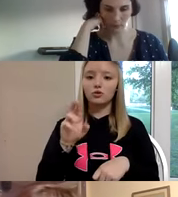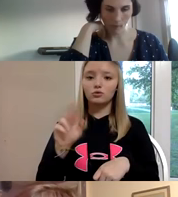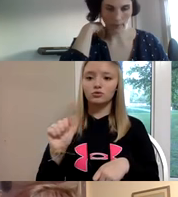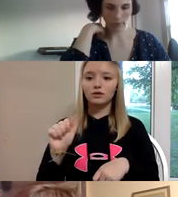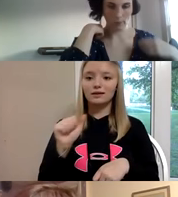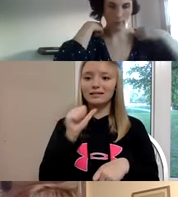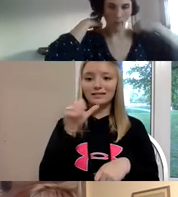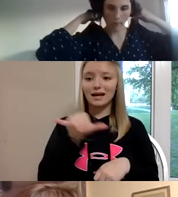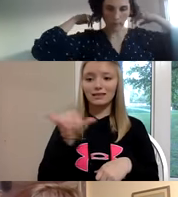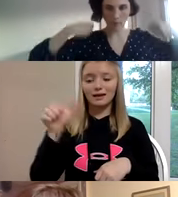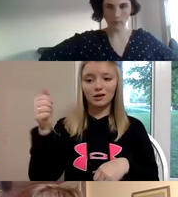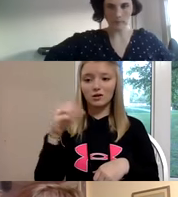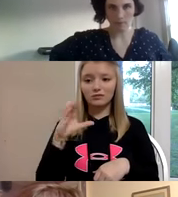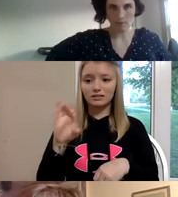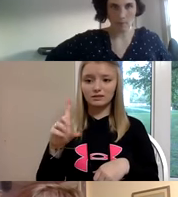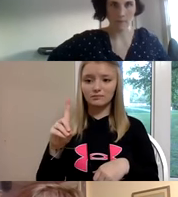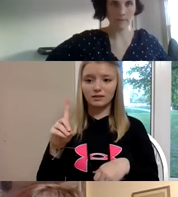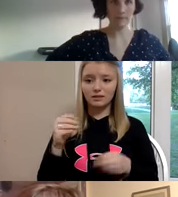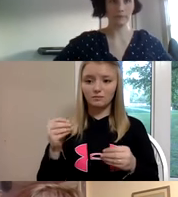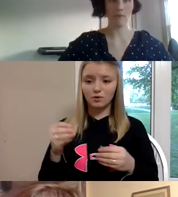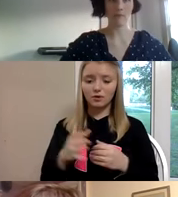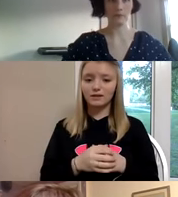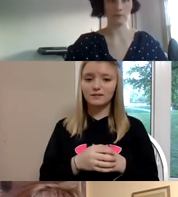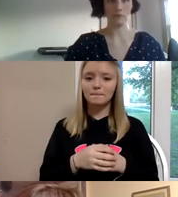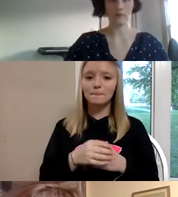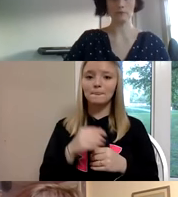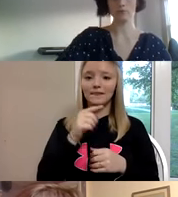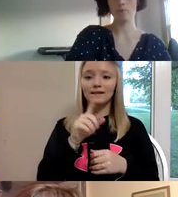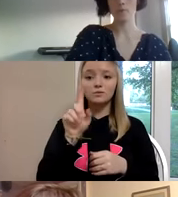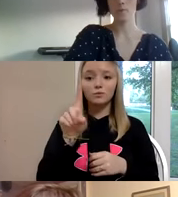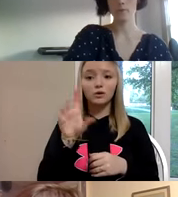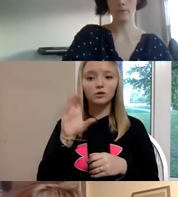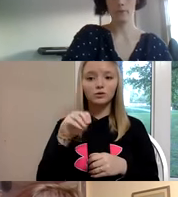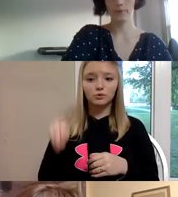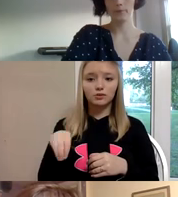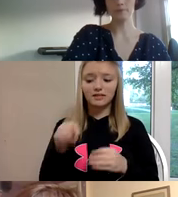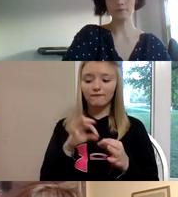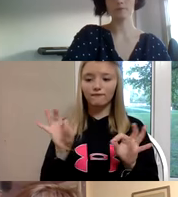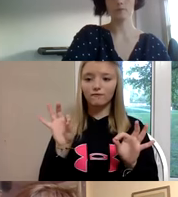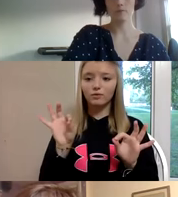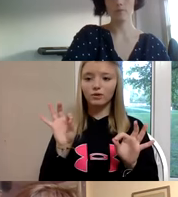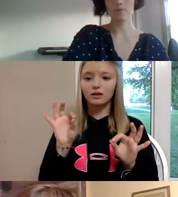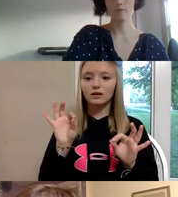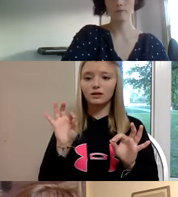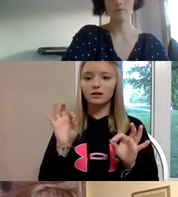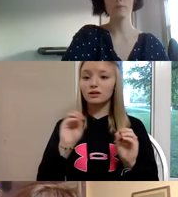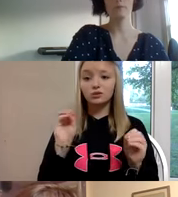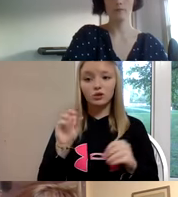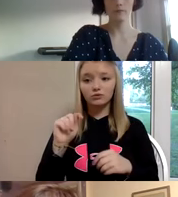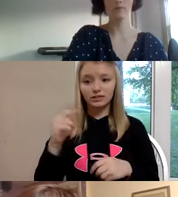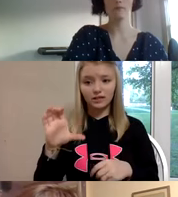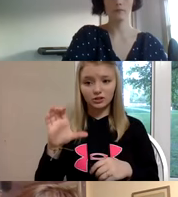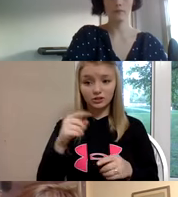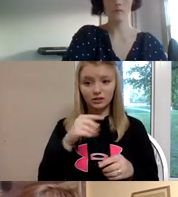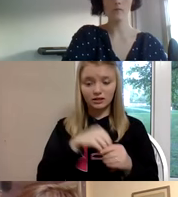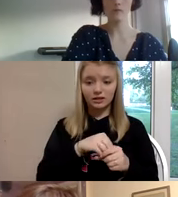today. Not only is it 100% free of any THC, remember that's the stuff you don't